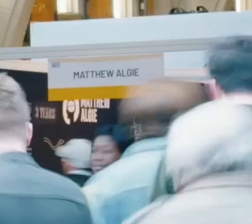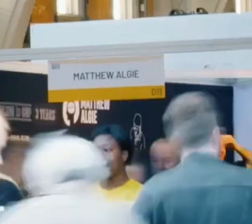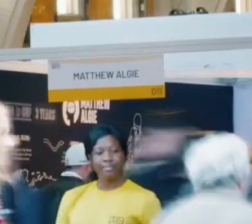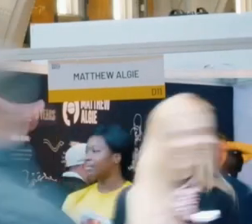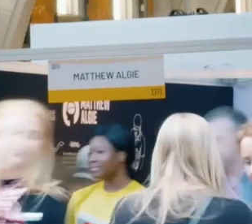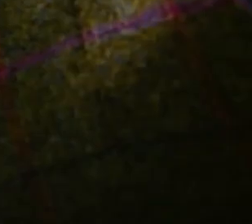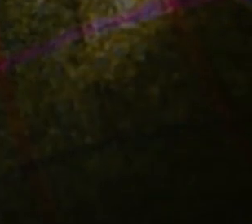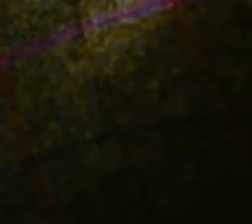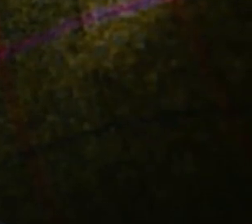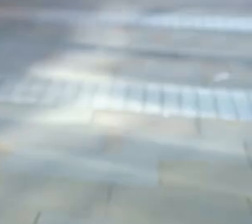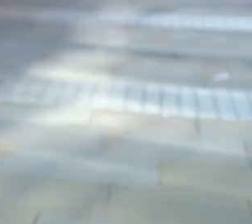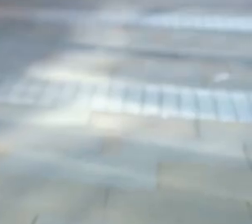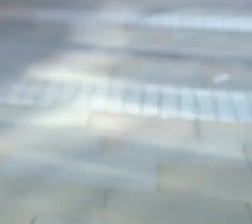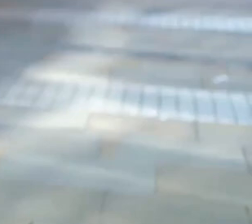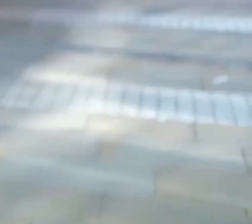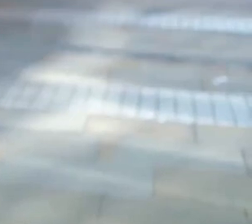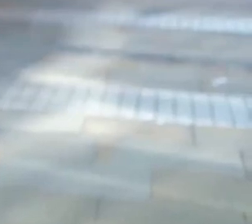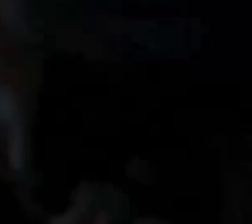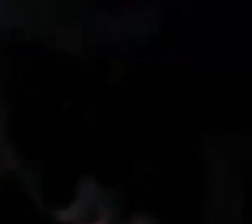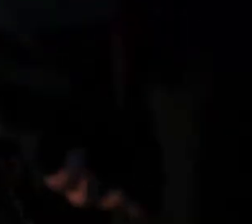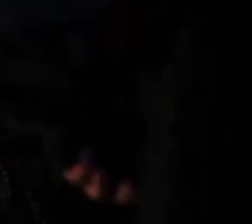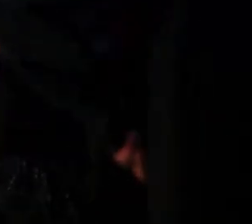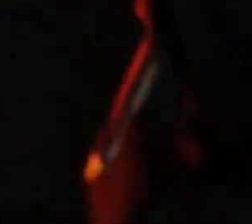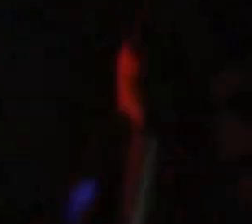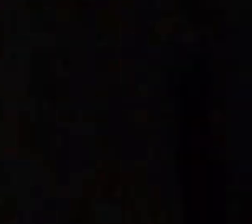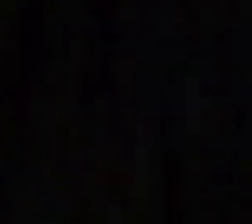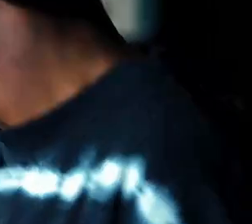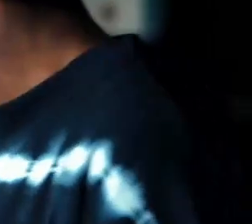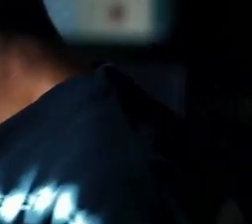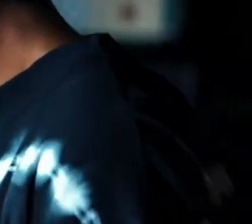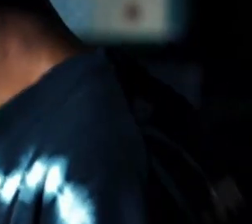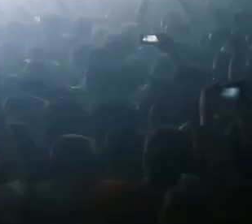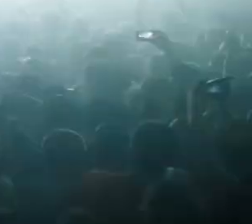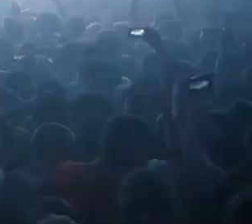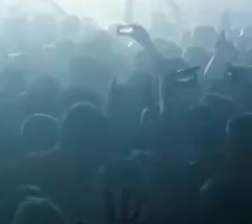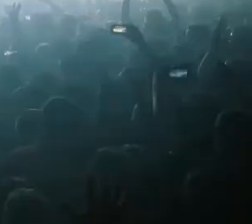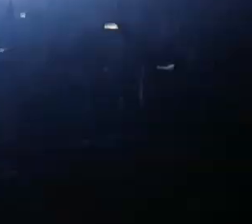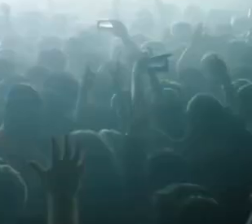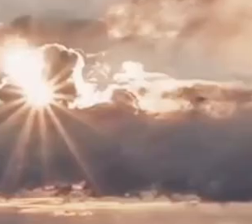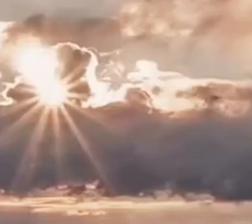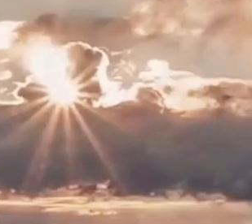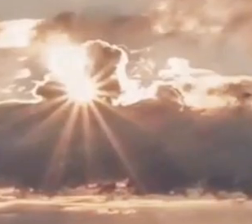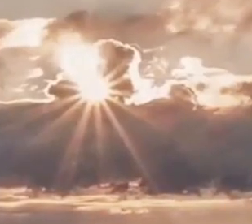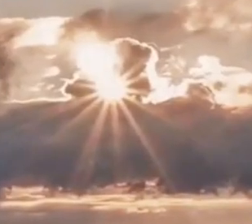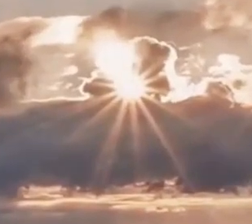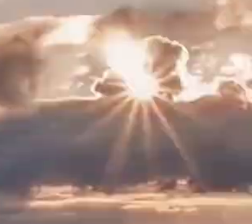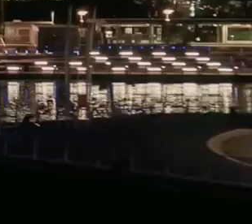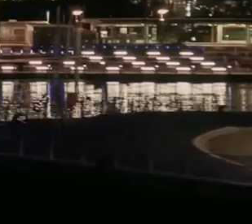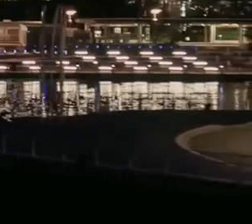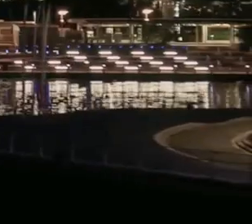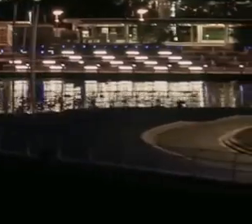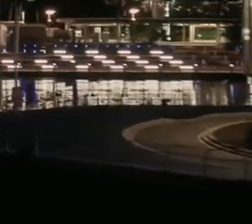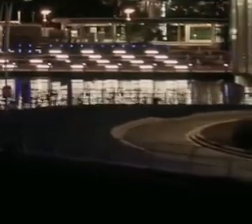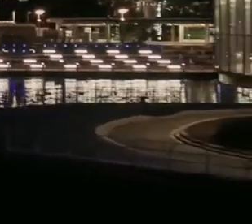Manchester Resilience Forum. We have appointed a Chief Resilience Officer, and we have brought forward our own